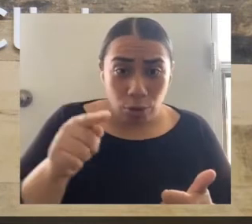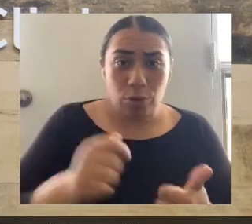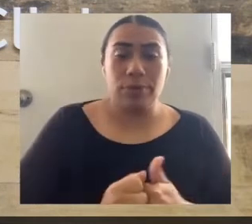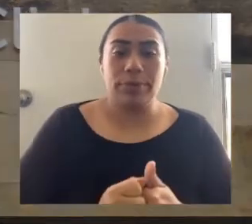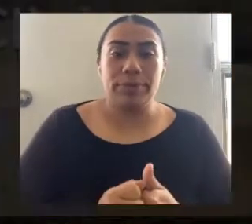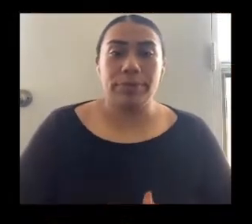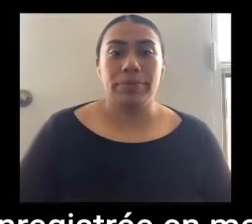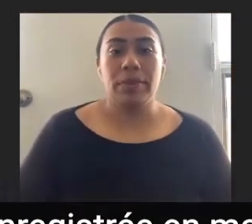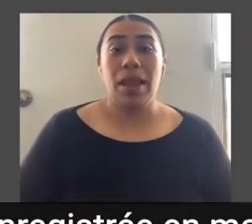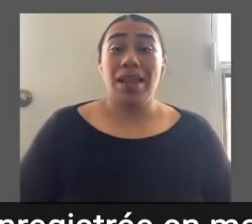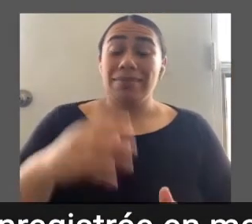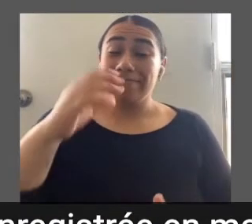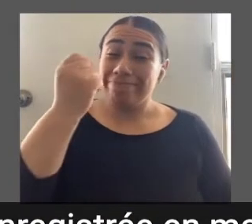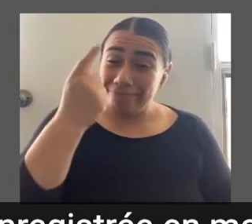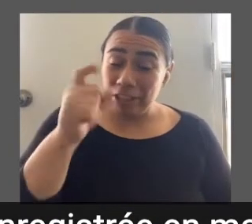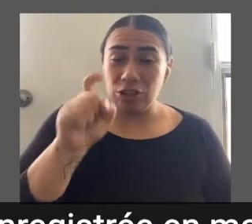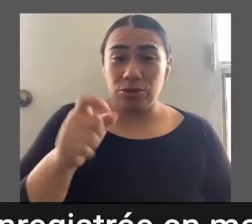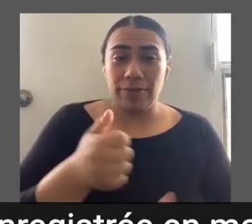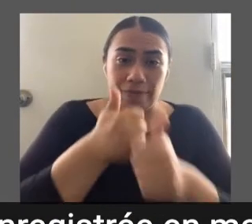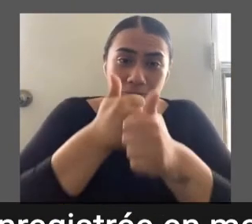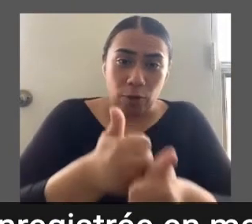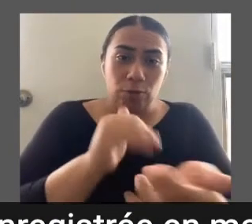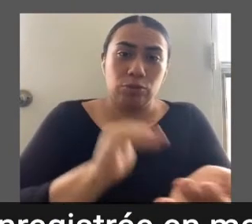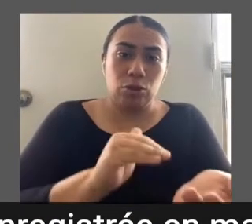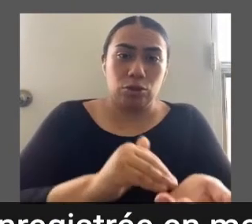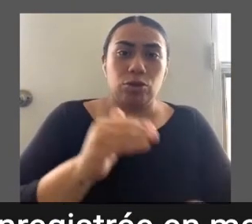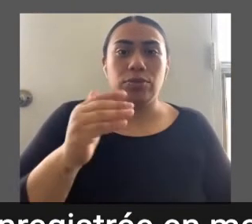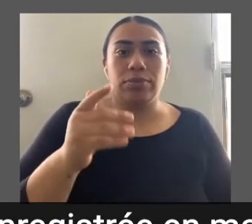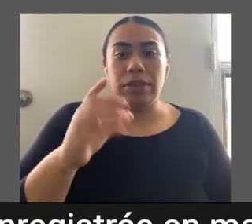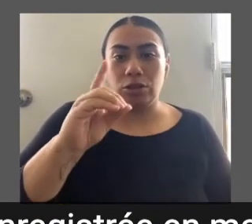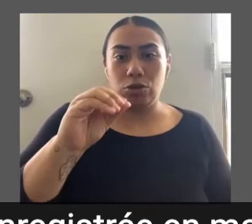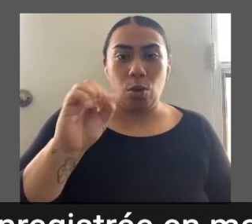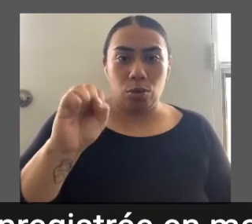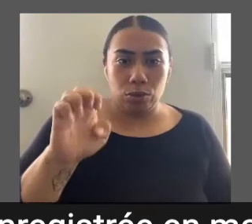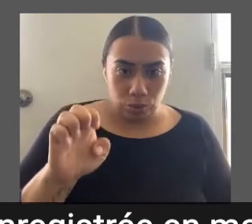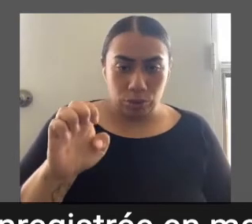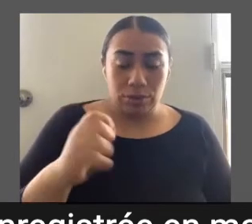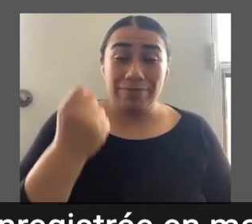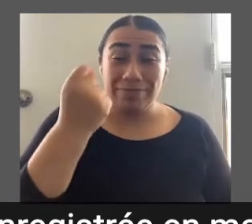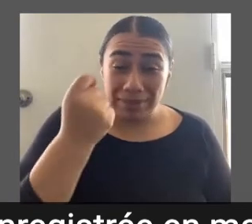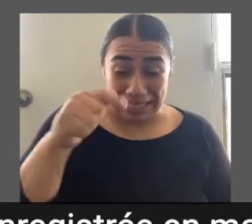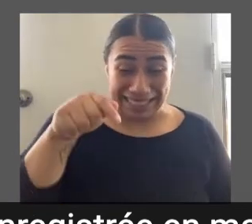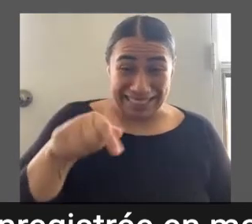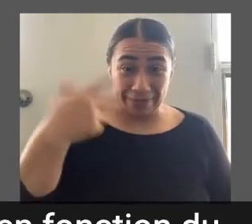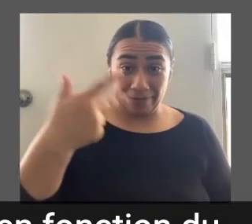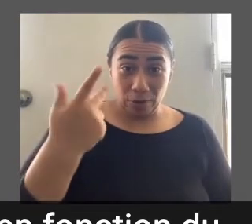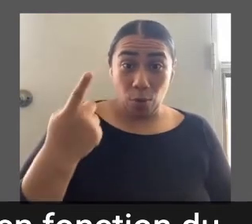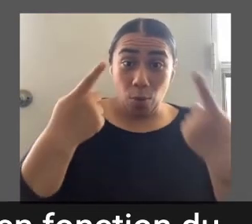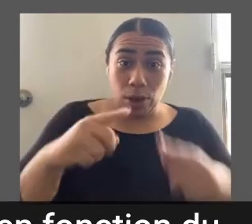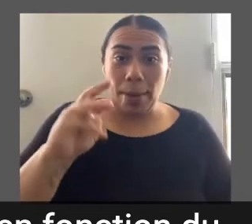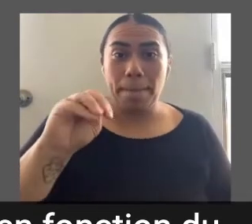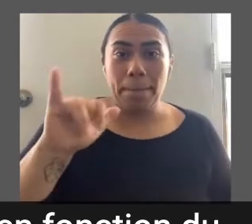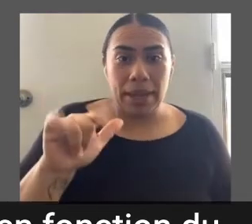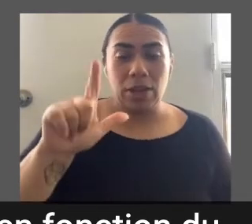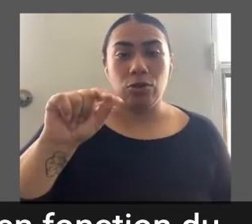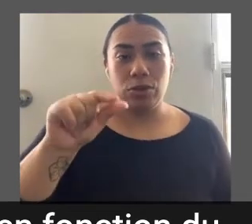from Apollo. Please keep in mind this video is being recorded in May 2021, and the types of products